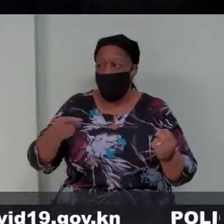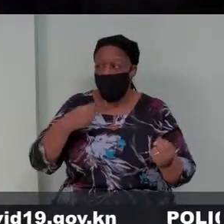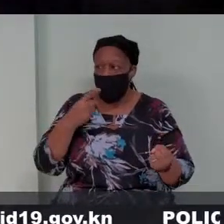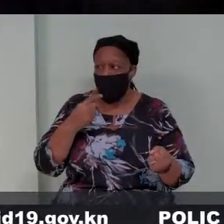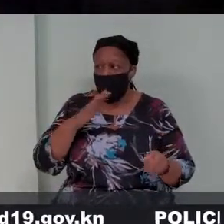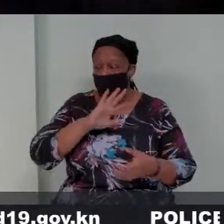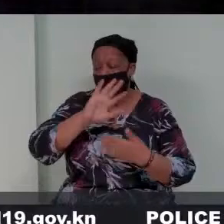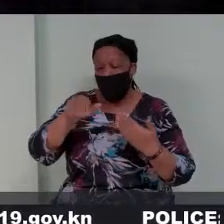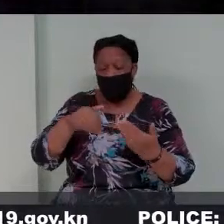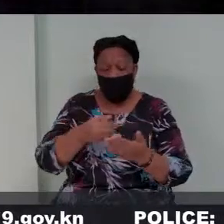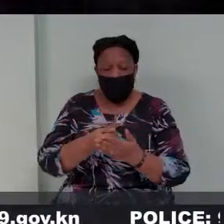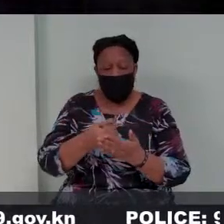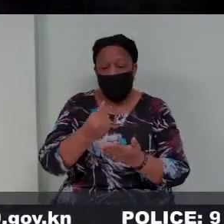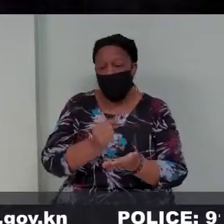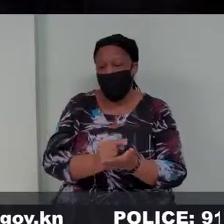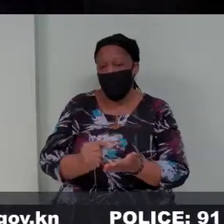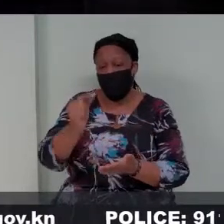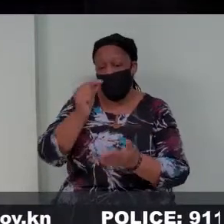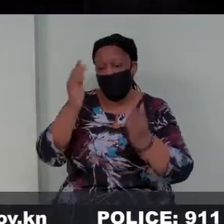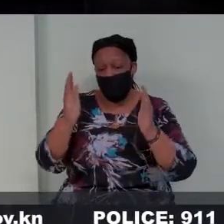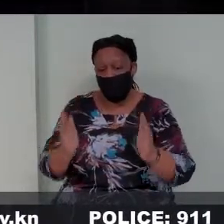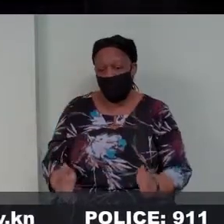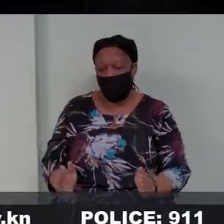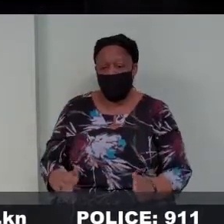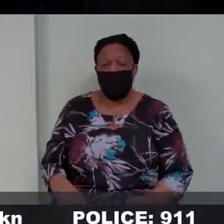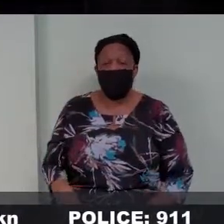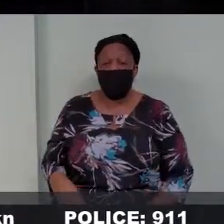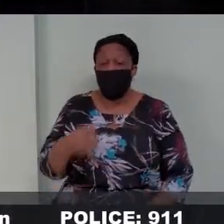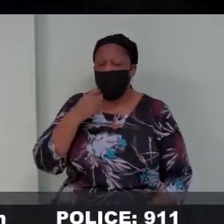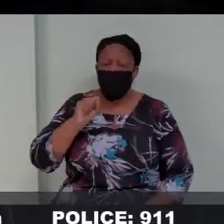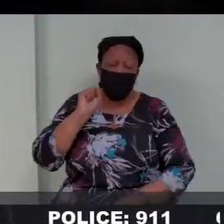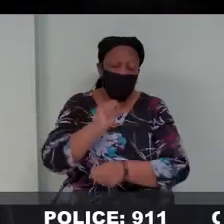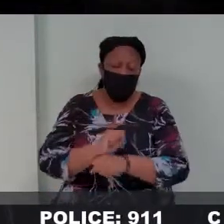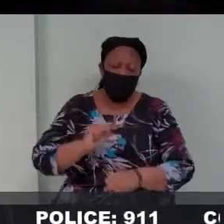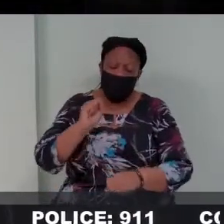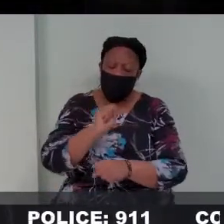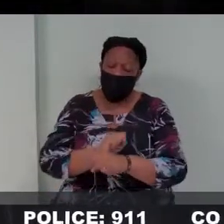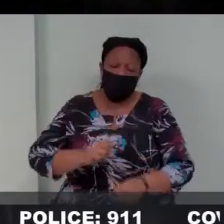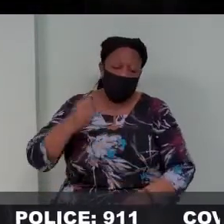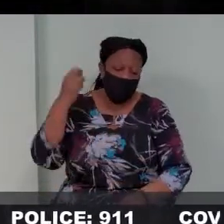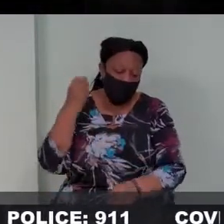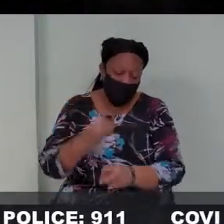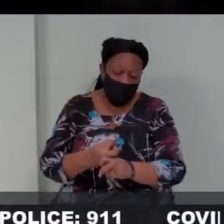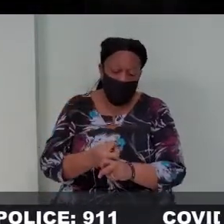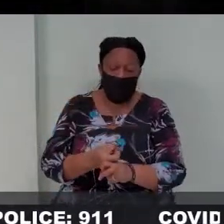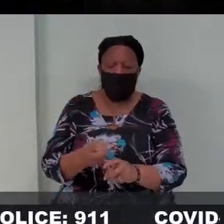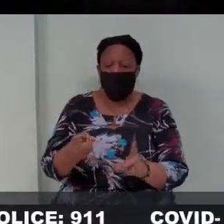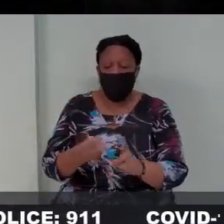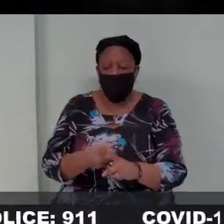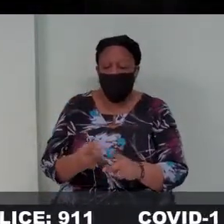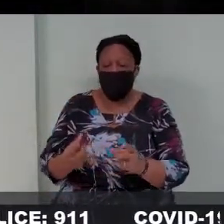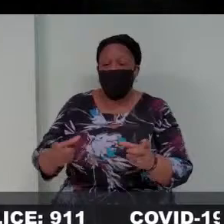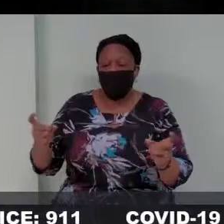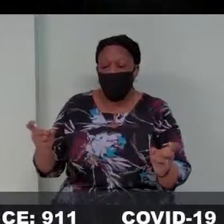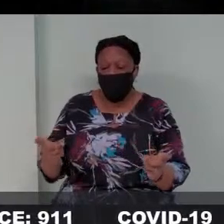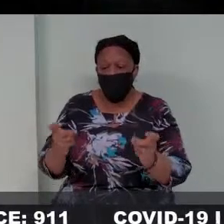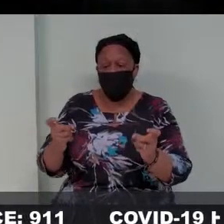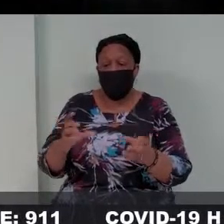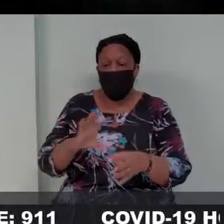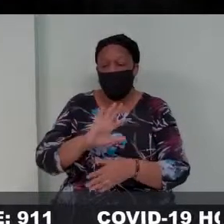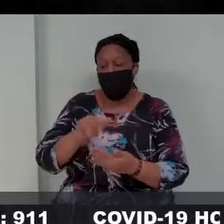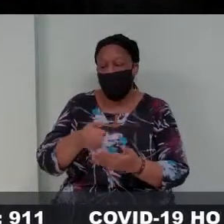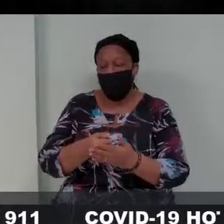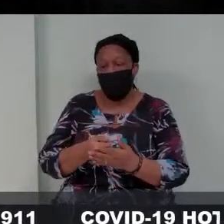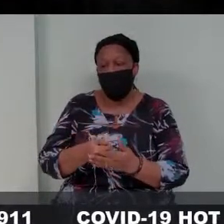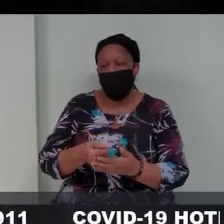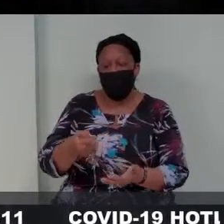commend all our graduates who have worked tirelessly to accomplish your academic goals and,